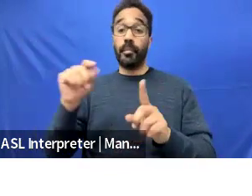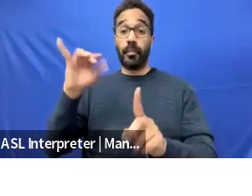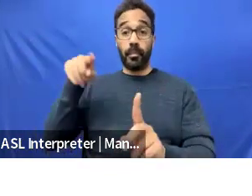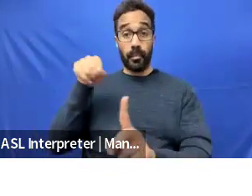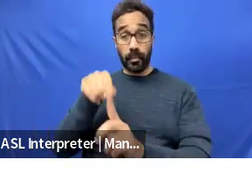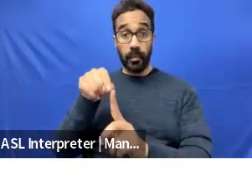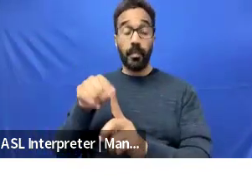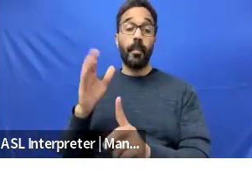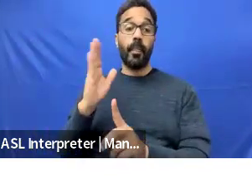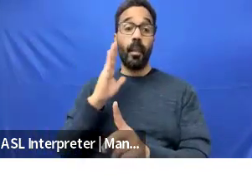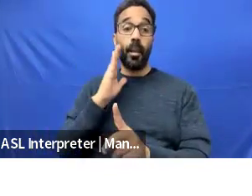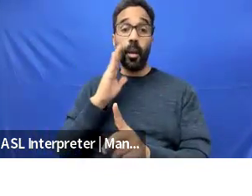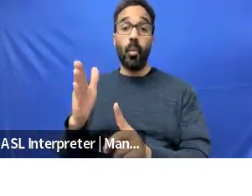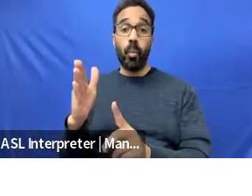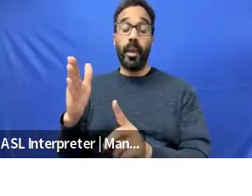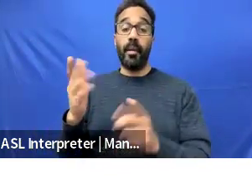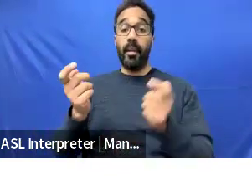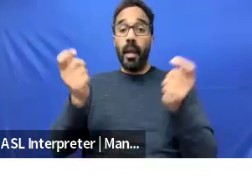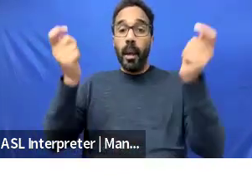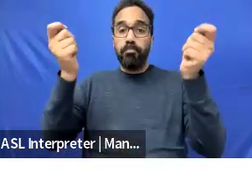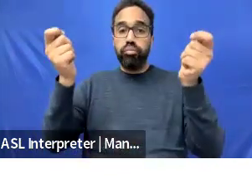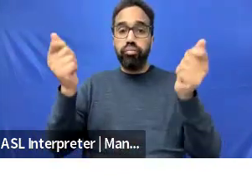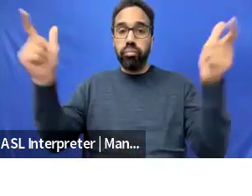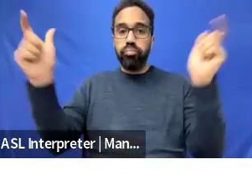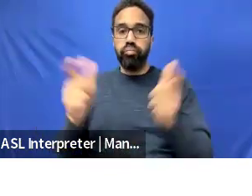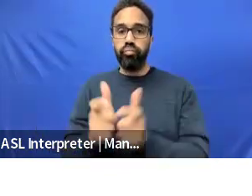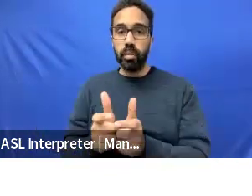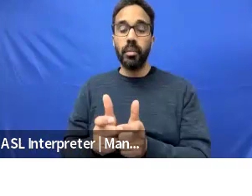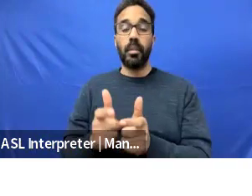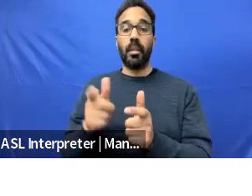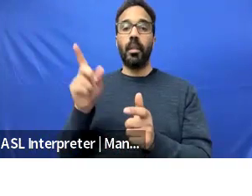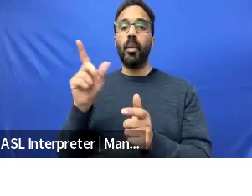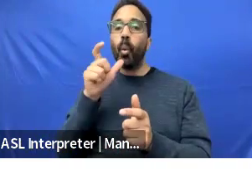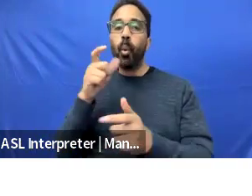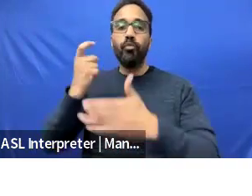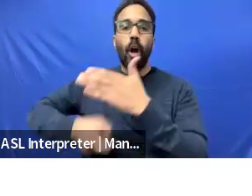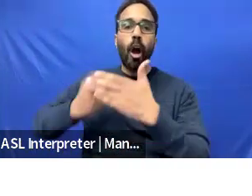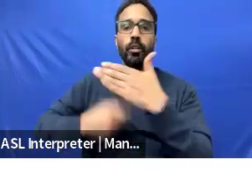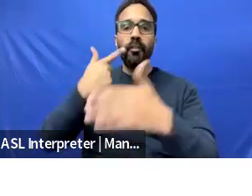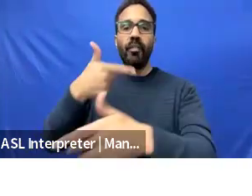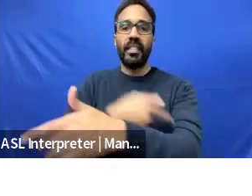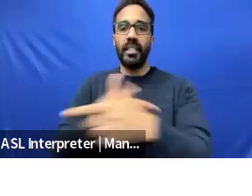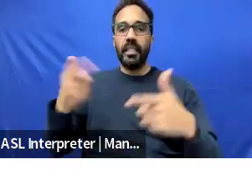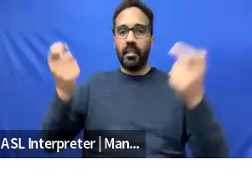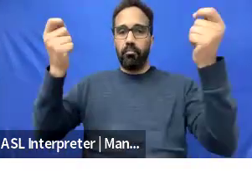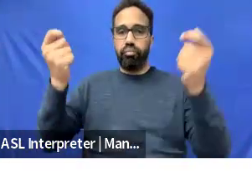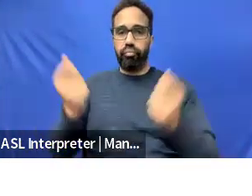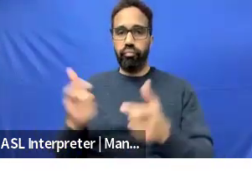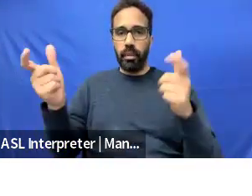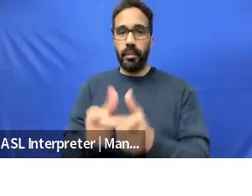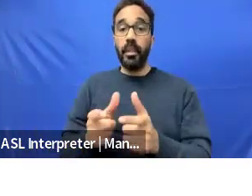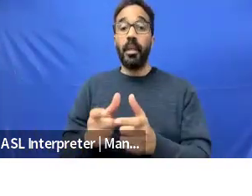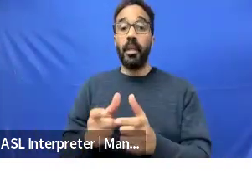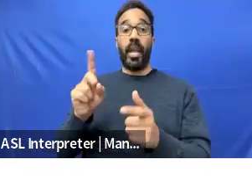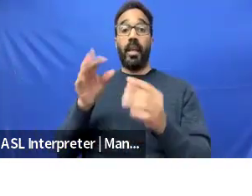to eliminate every other pharmacy where you're going to have a cost for the COVID vaccine. So if you're looking for